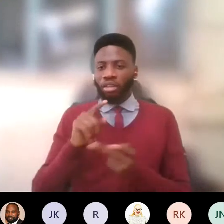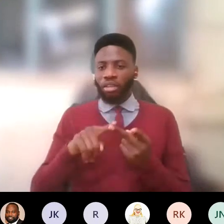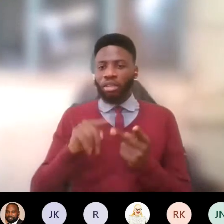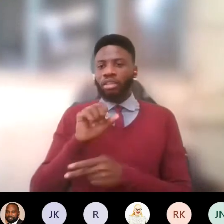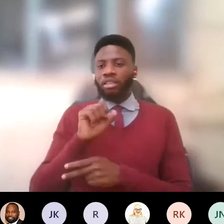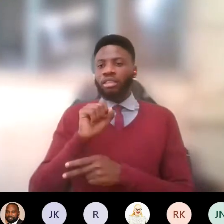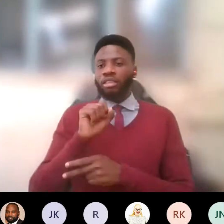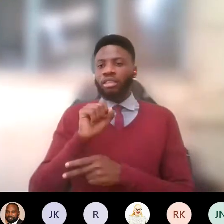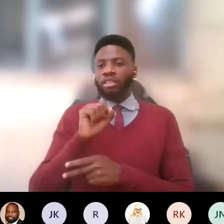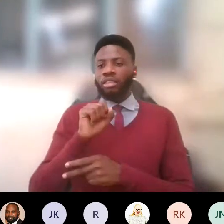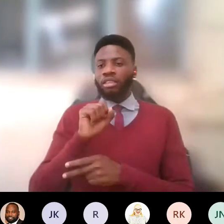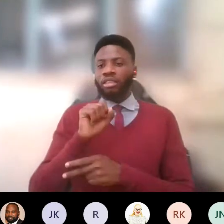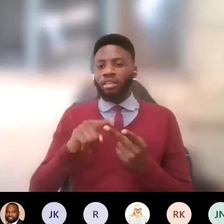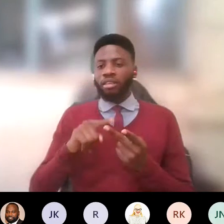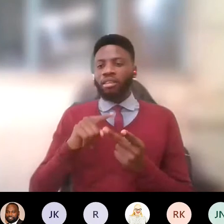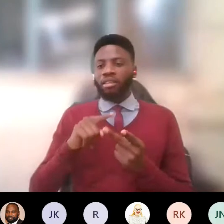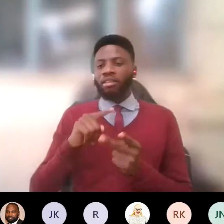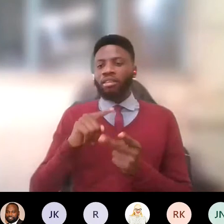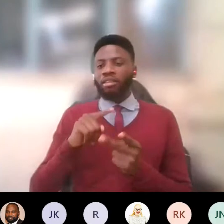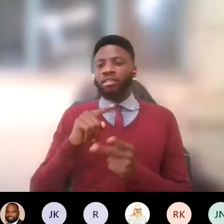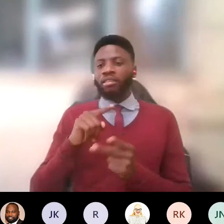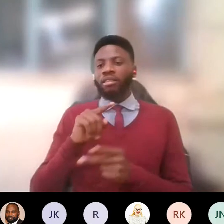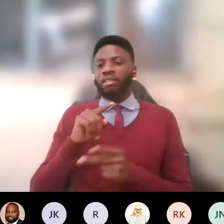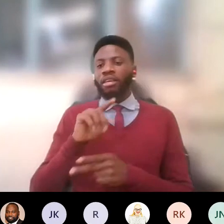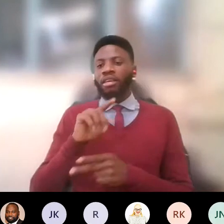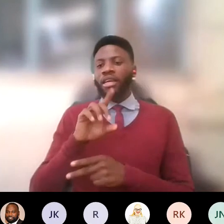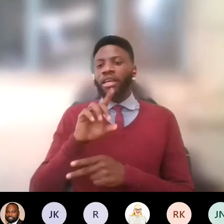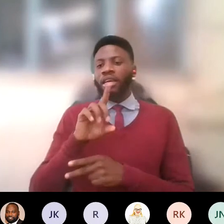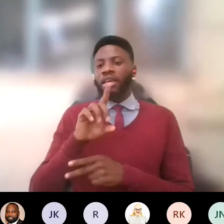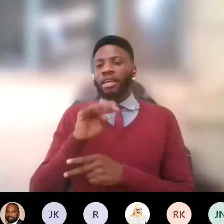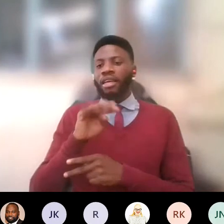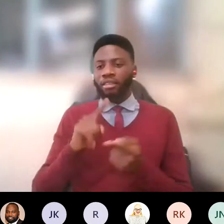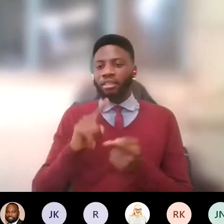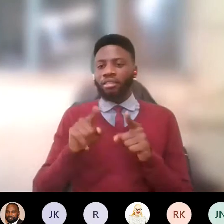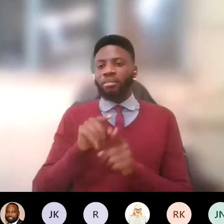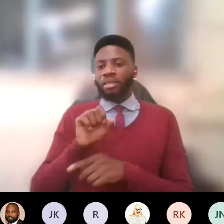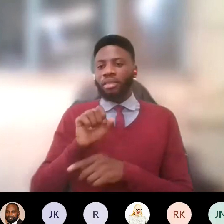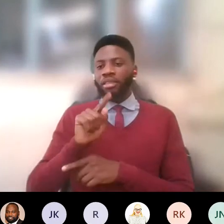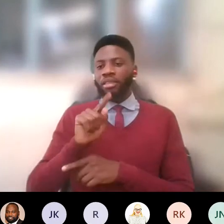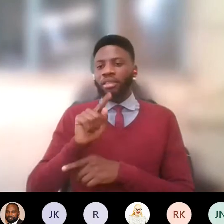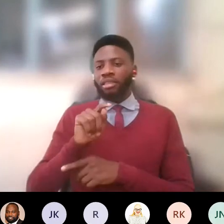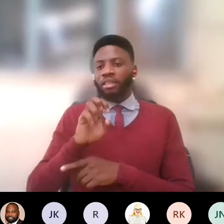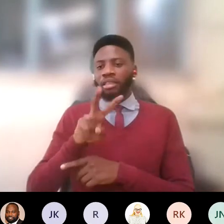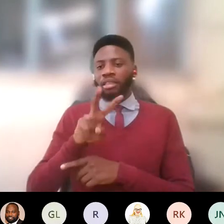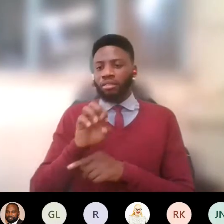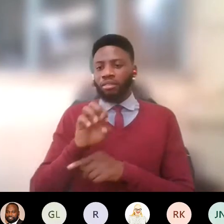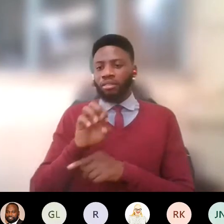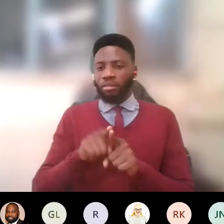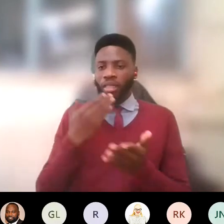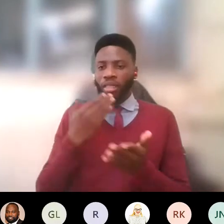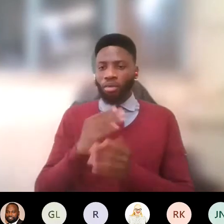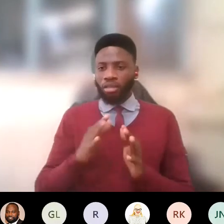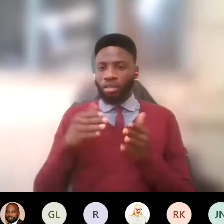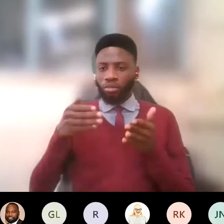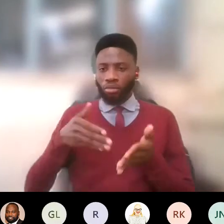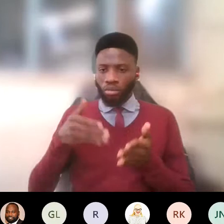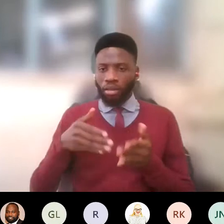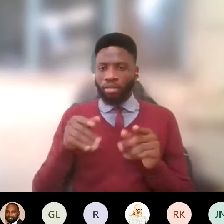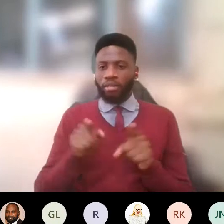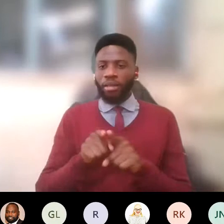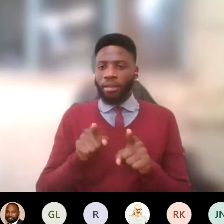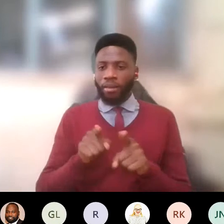stakeholders or our customers and understanding what their problems are. So I just really just want to echo what they've my previous speakers have said about